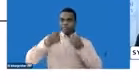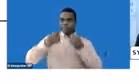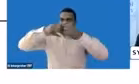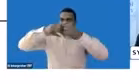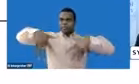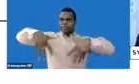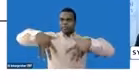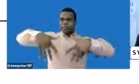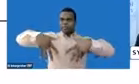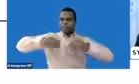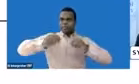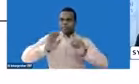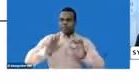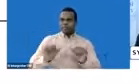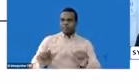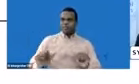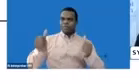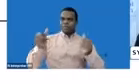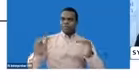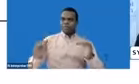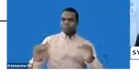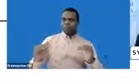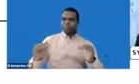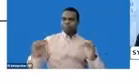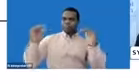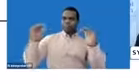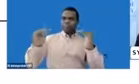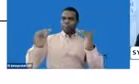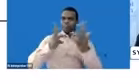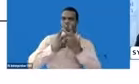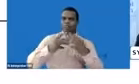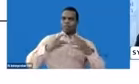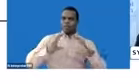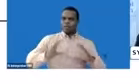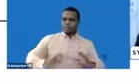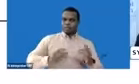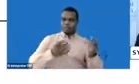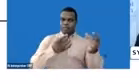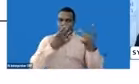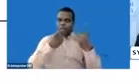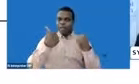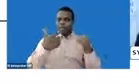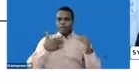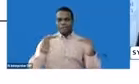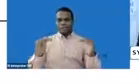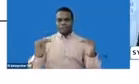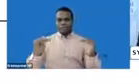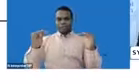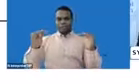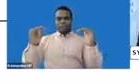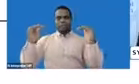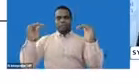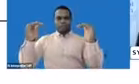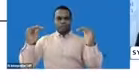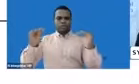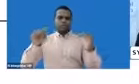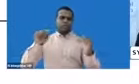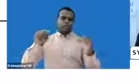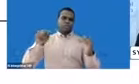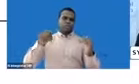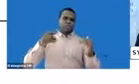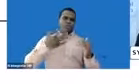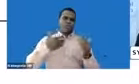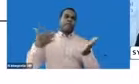in this circle, and that is why we're also focusing on scaling up and making sure that it reaches as many as